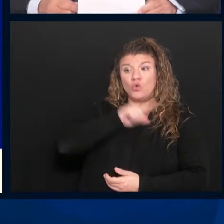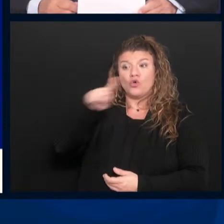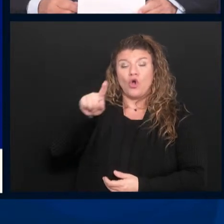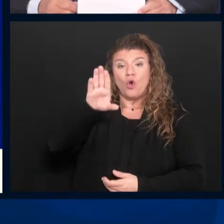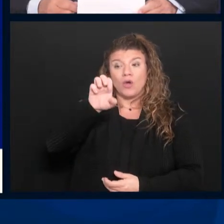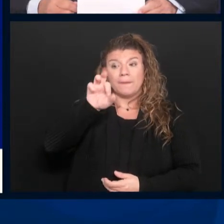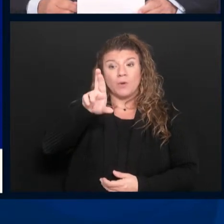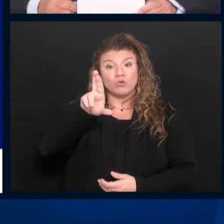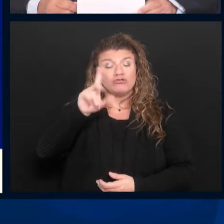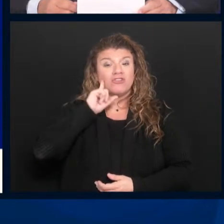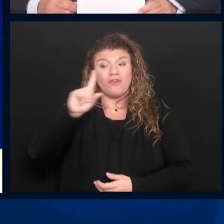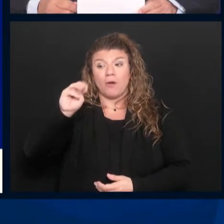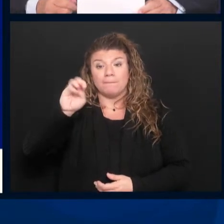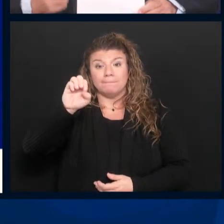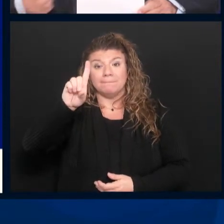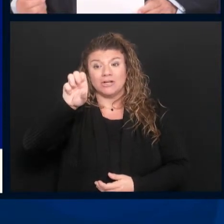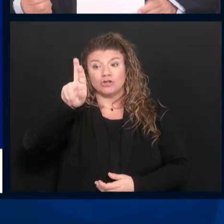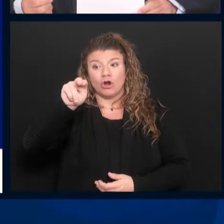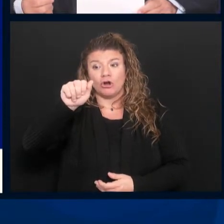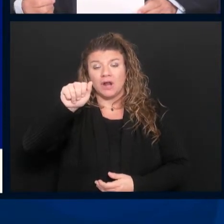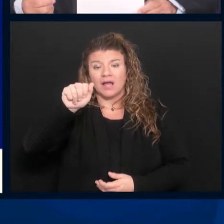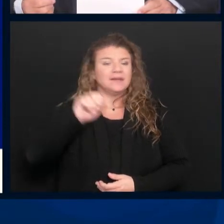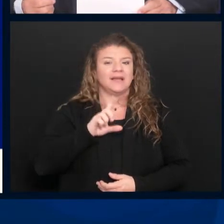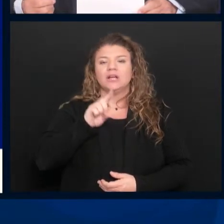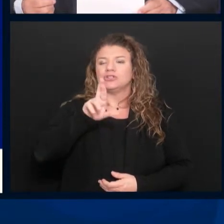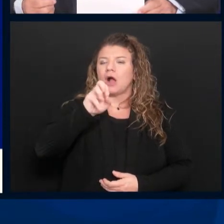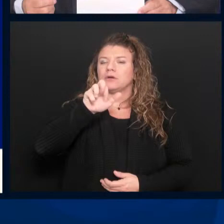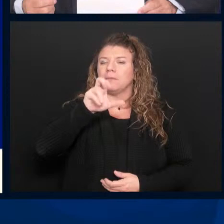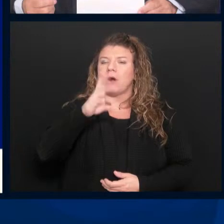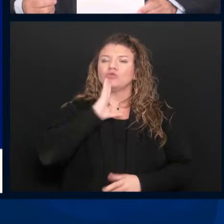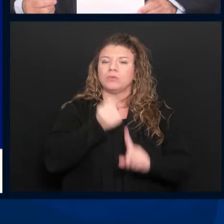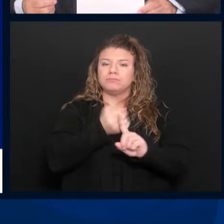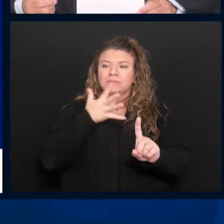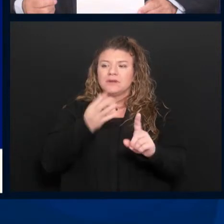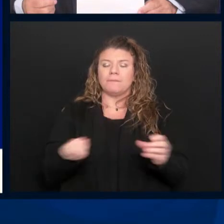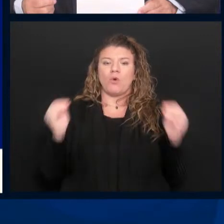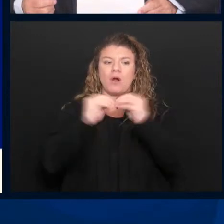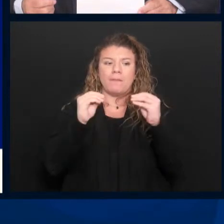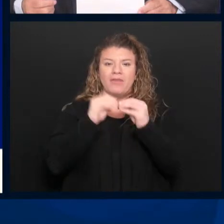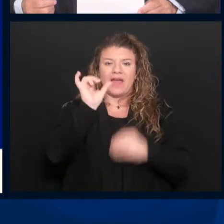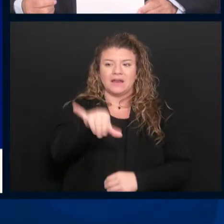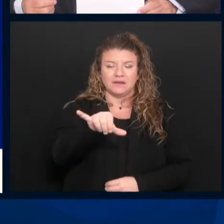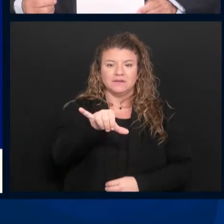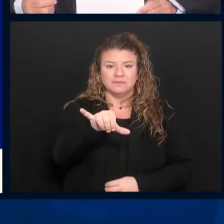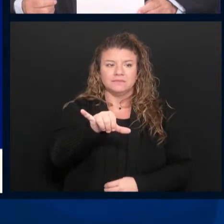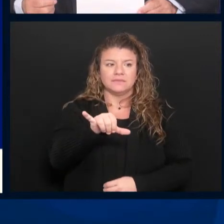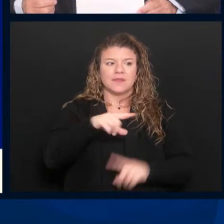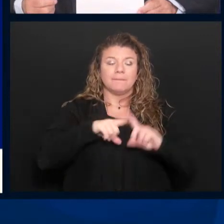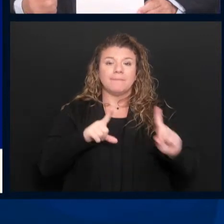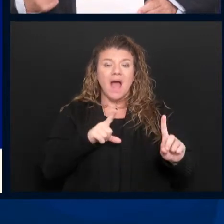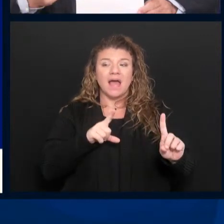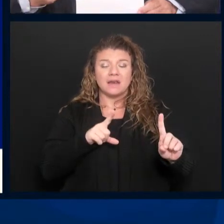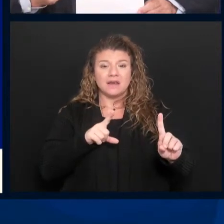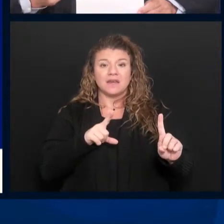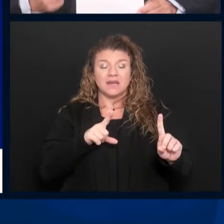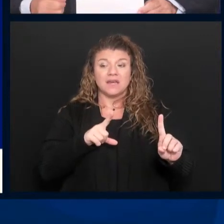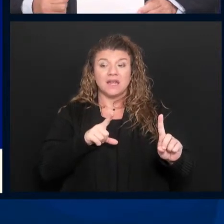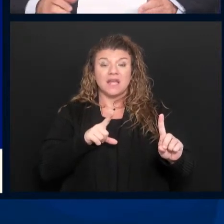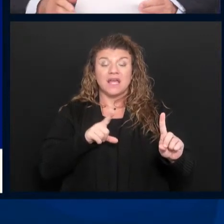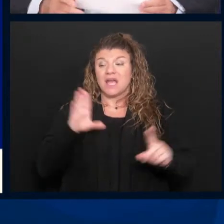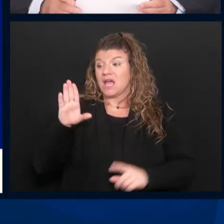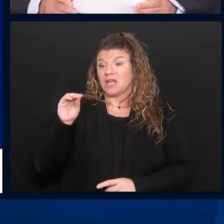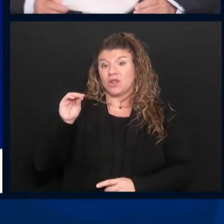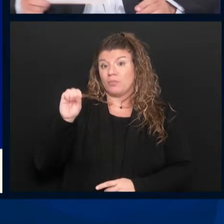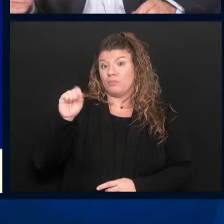in Moderna. Dr. Marshall will tell us more about that in just a second. You know, as far as the